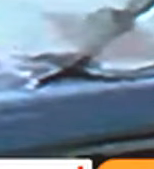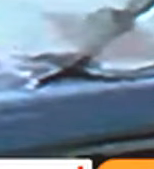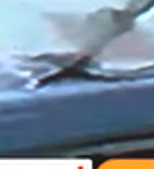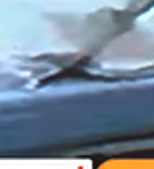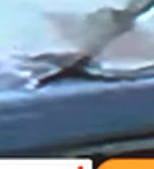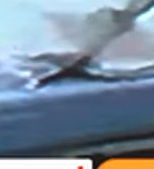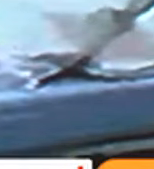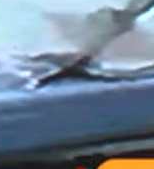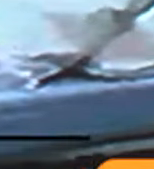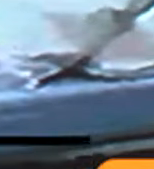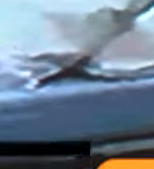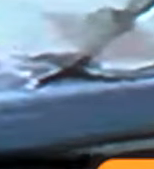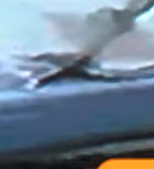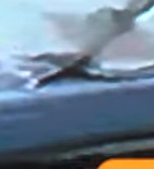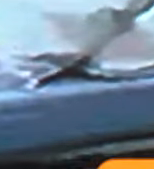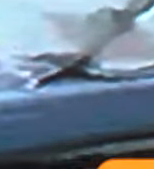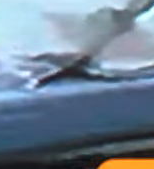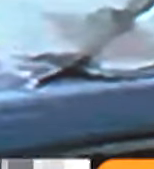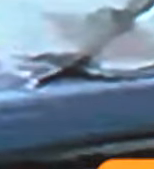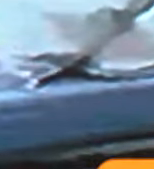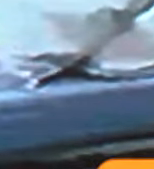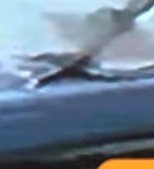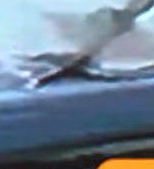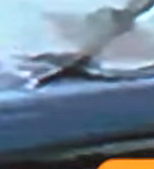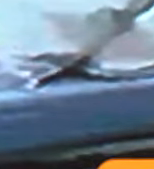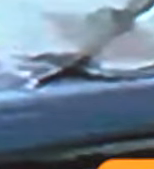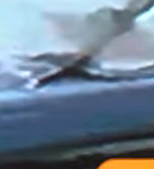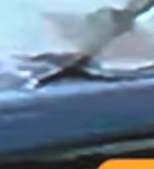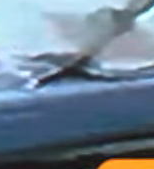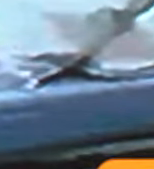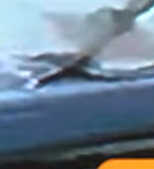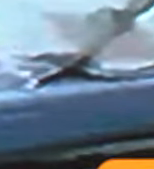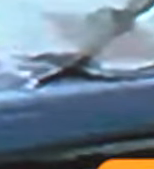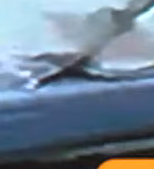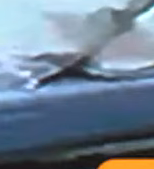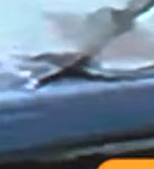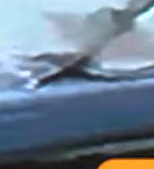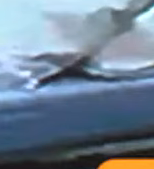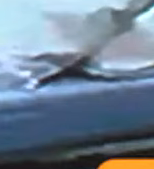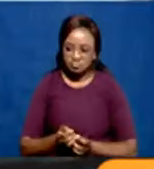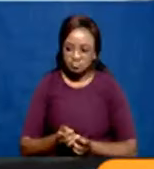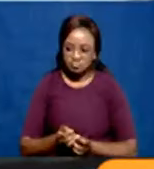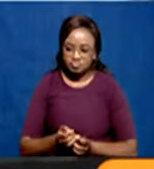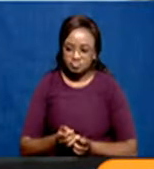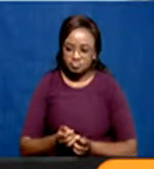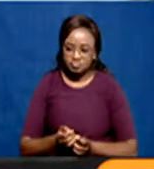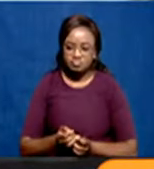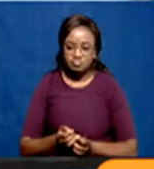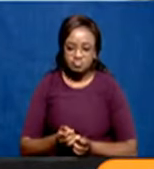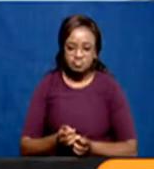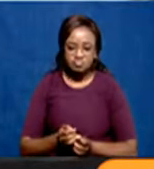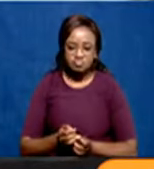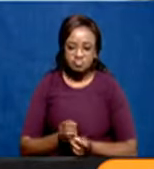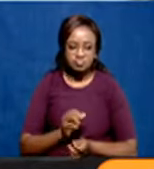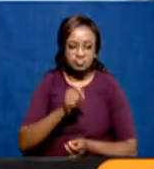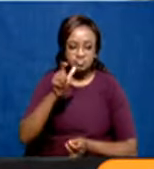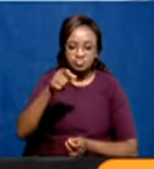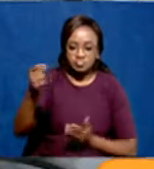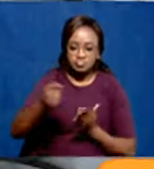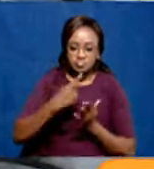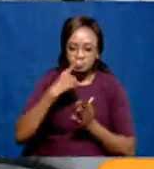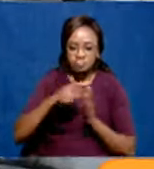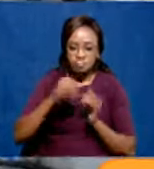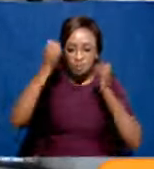all medical conditions that require treatment will be covered. Josiah, that's the beauty of social health insurance. Josiah DMA says, students had a